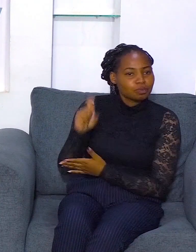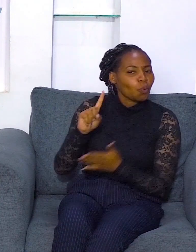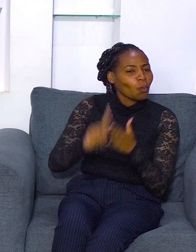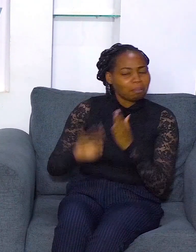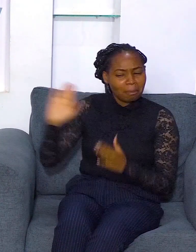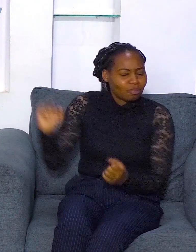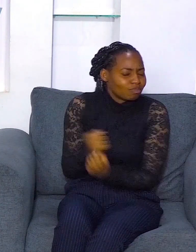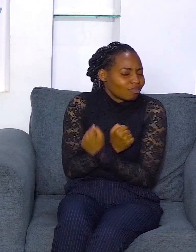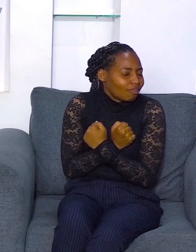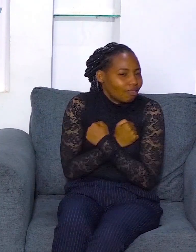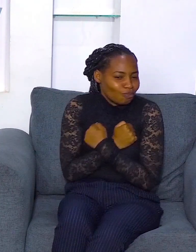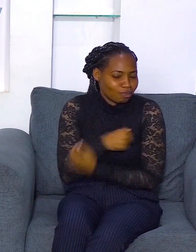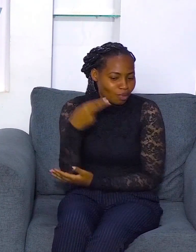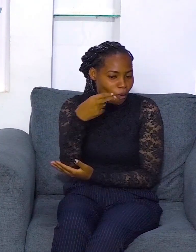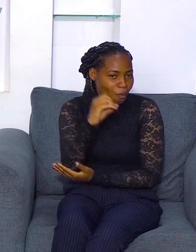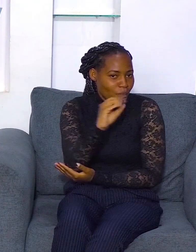together in the future.